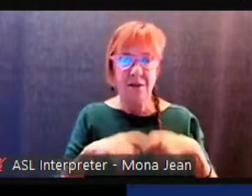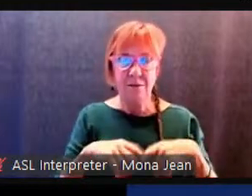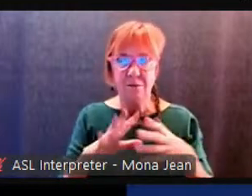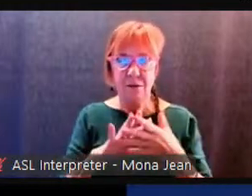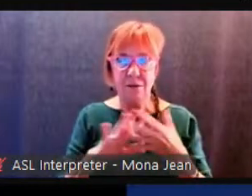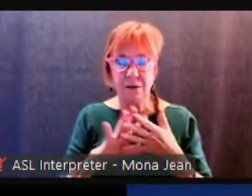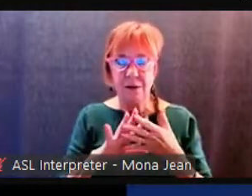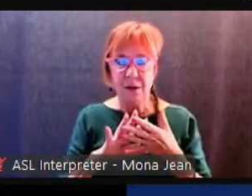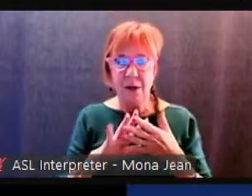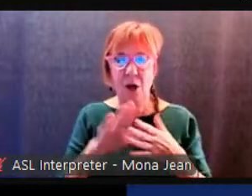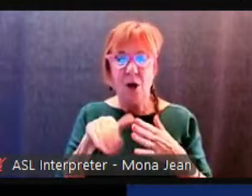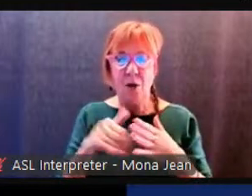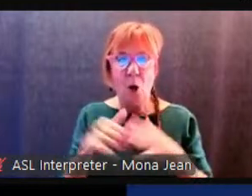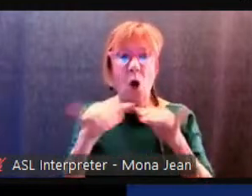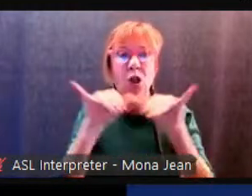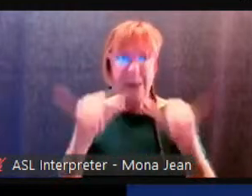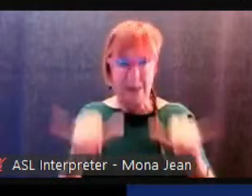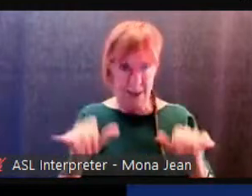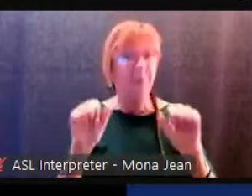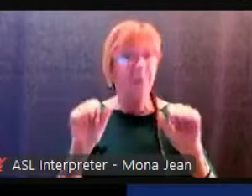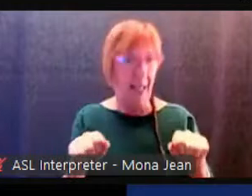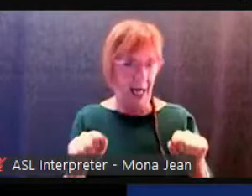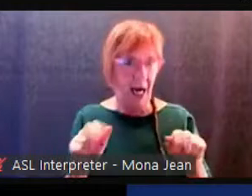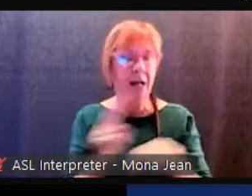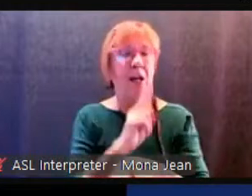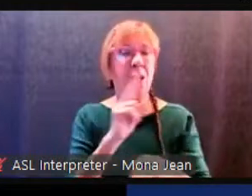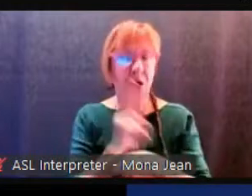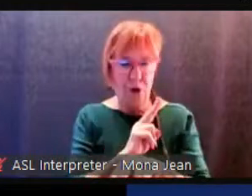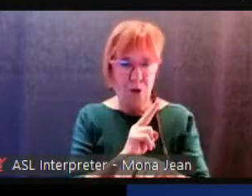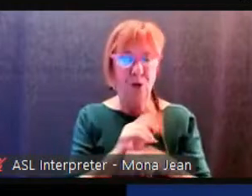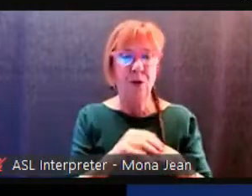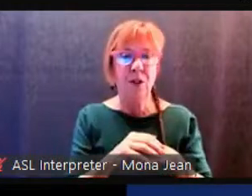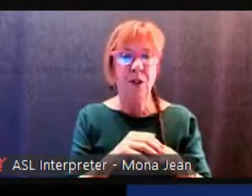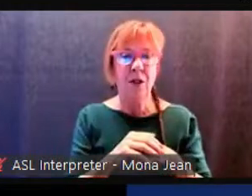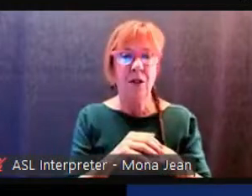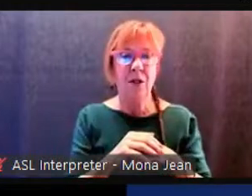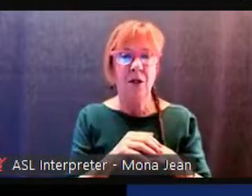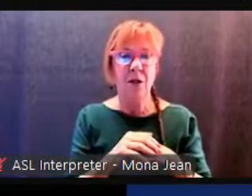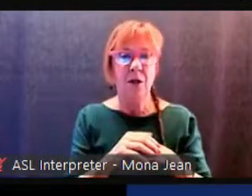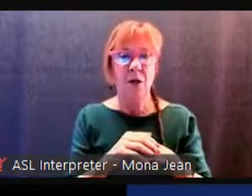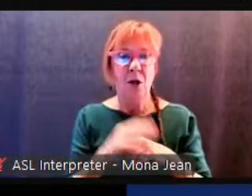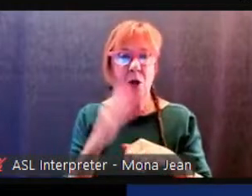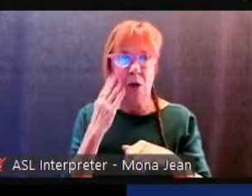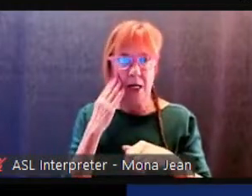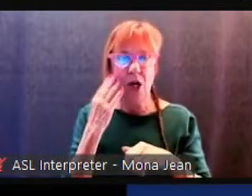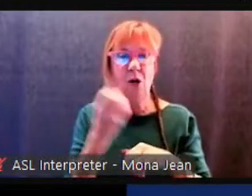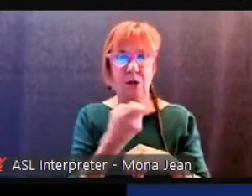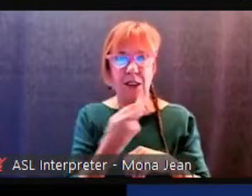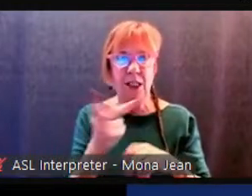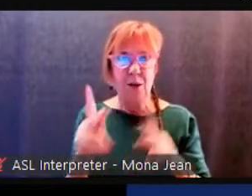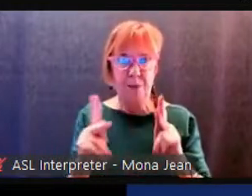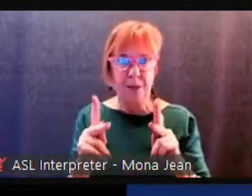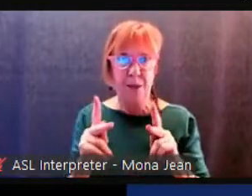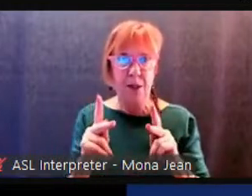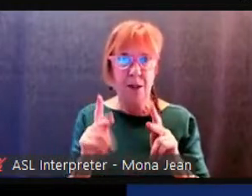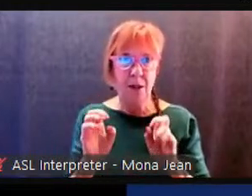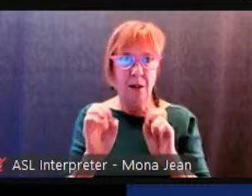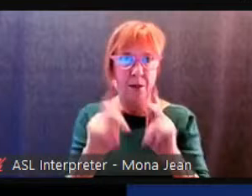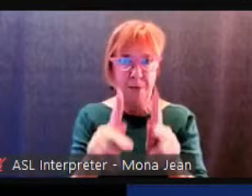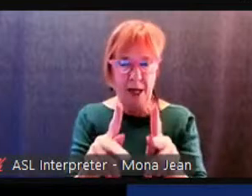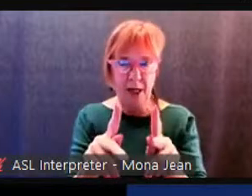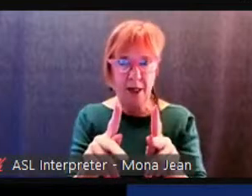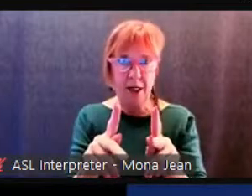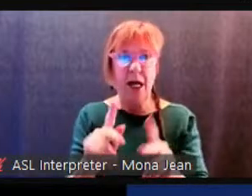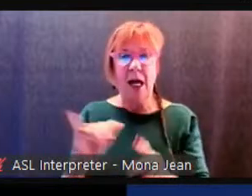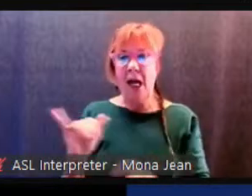system is now potable. We are seeing some folks coming back to the residents, and as Jennifer stated